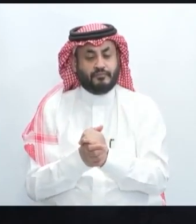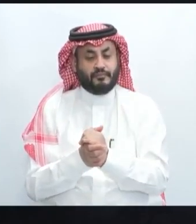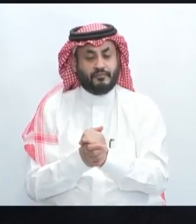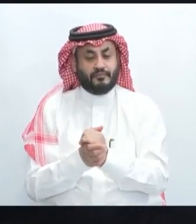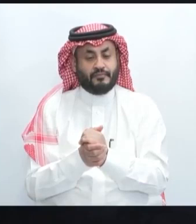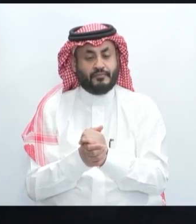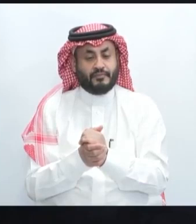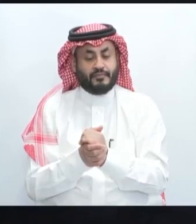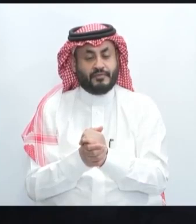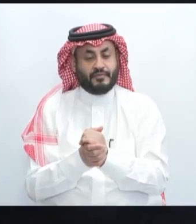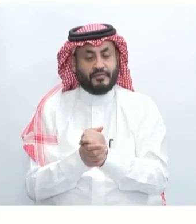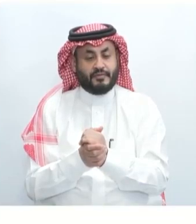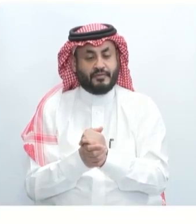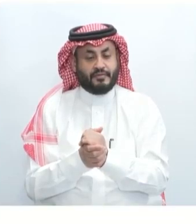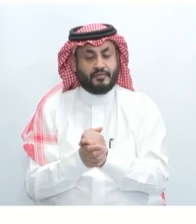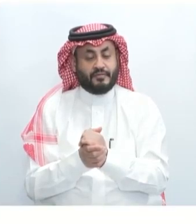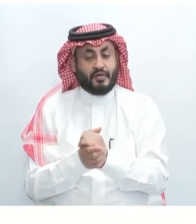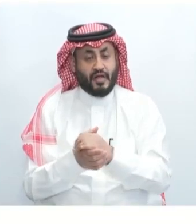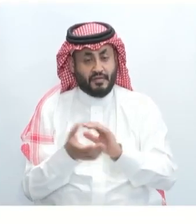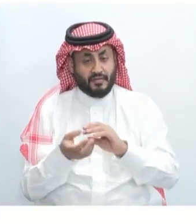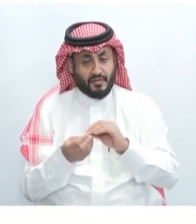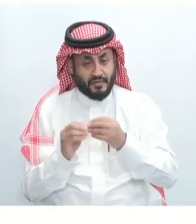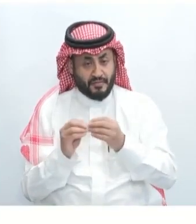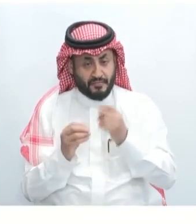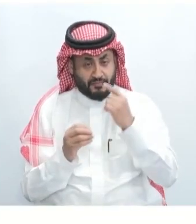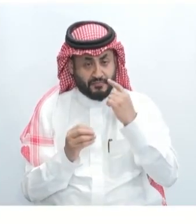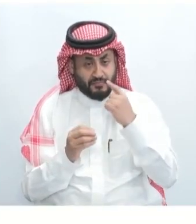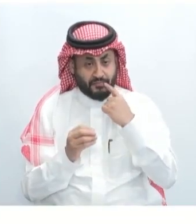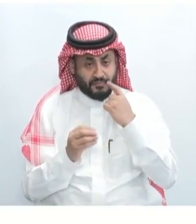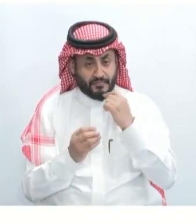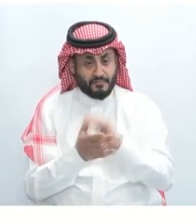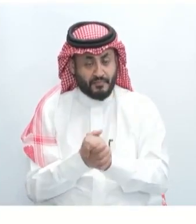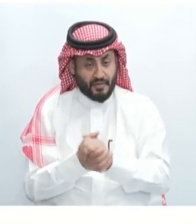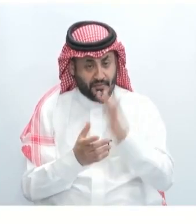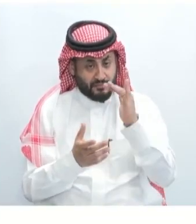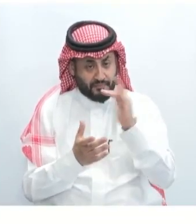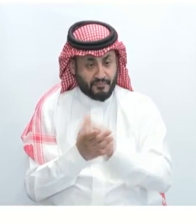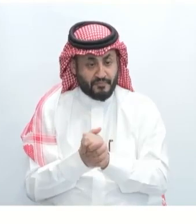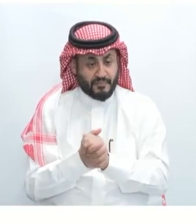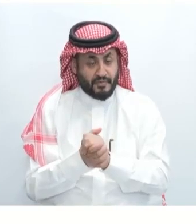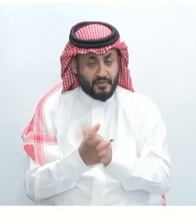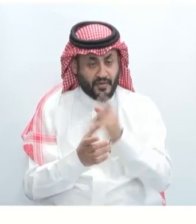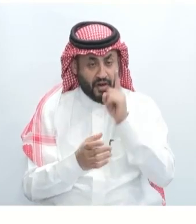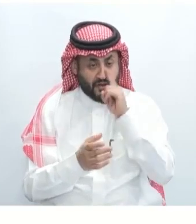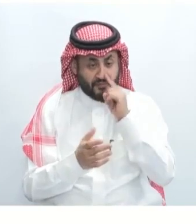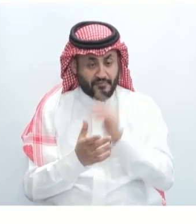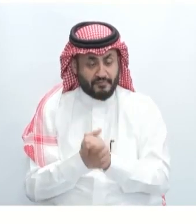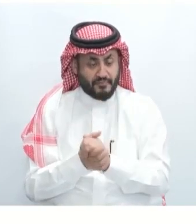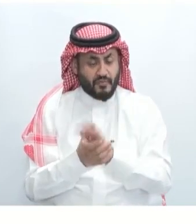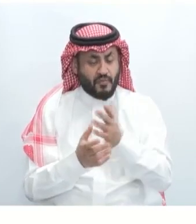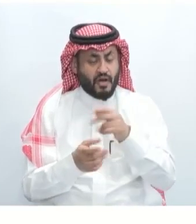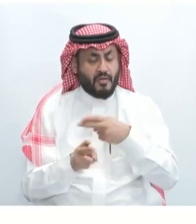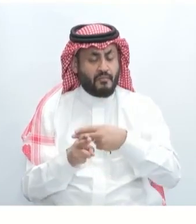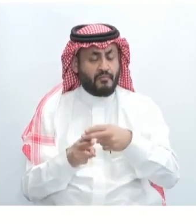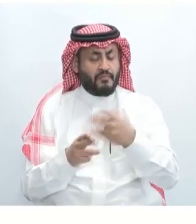are they? So are they red? Are they green? Are they yellow? Are